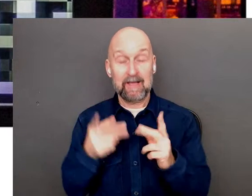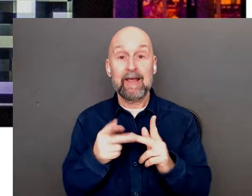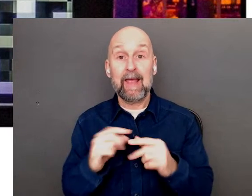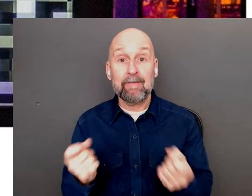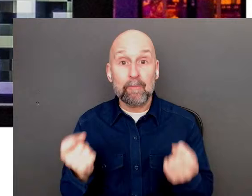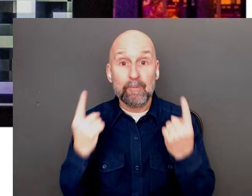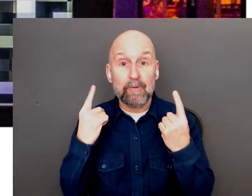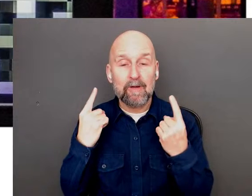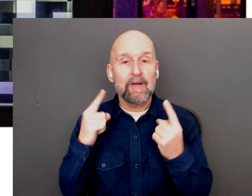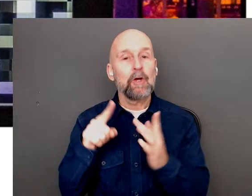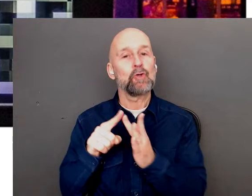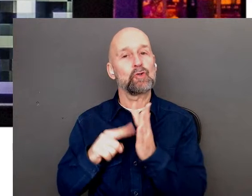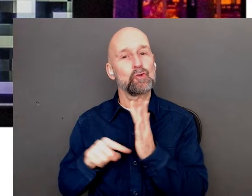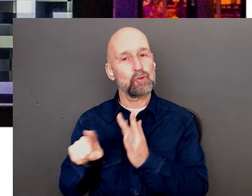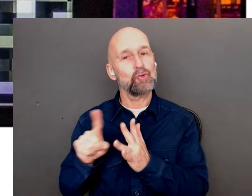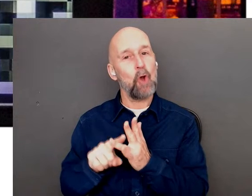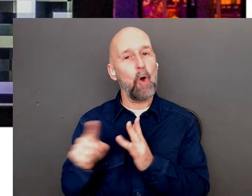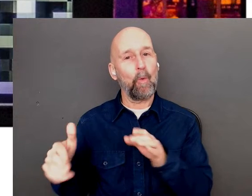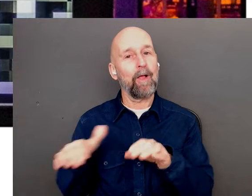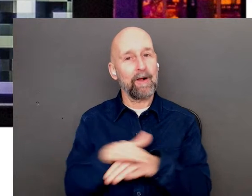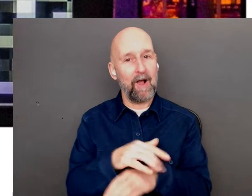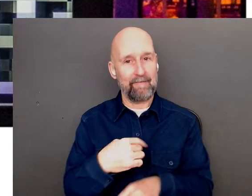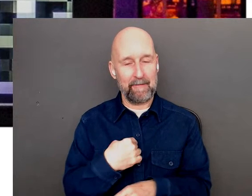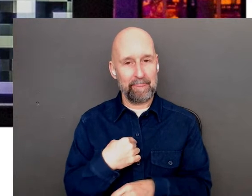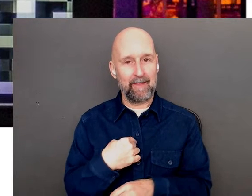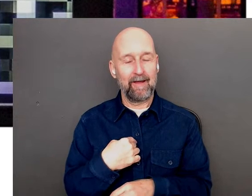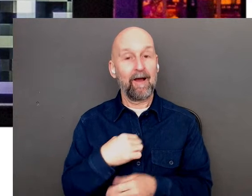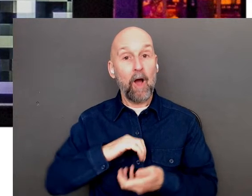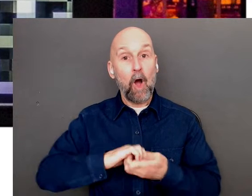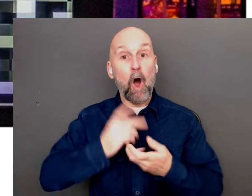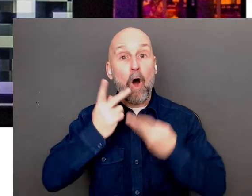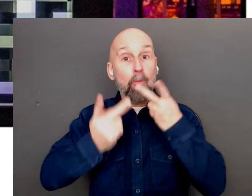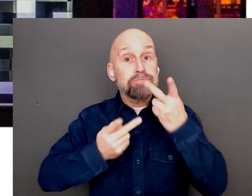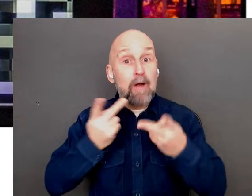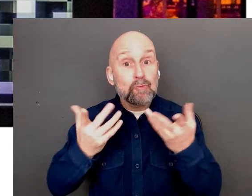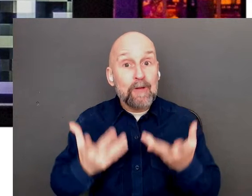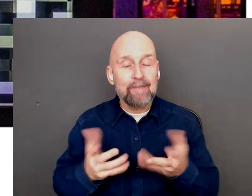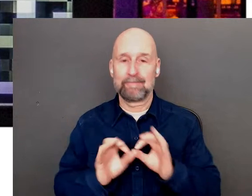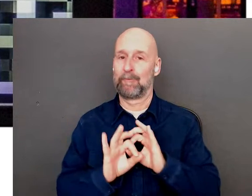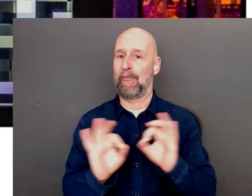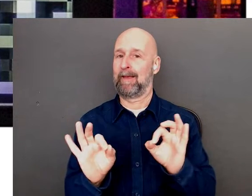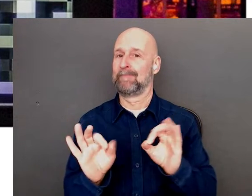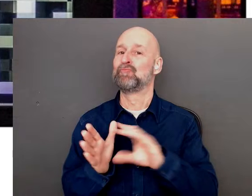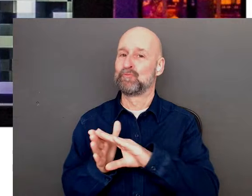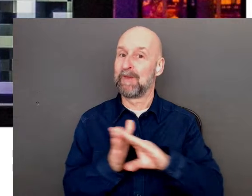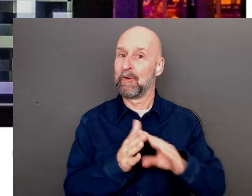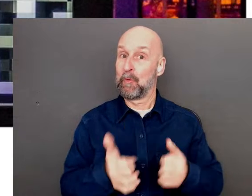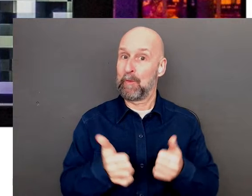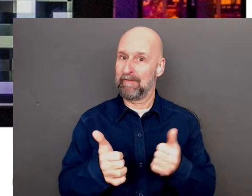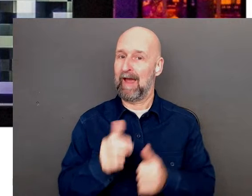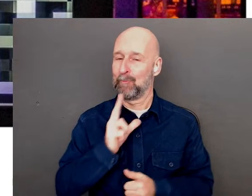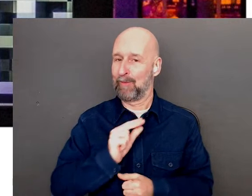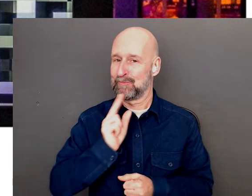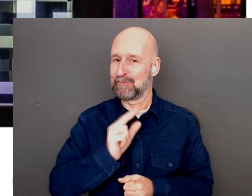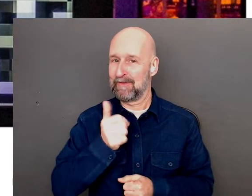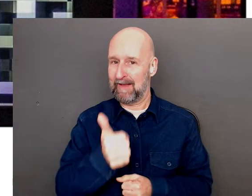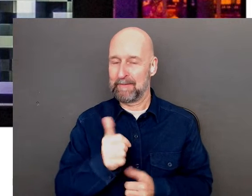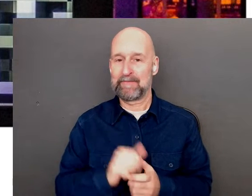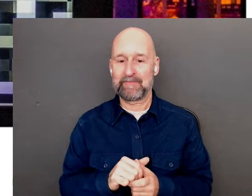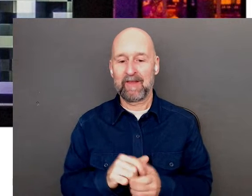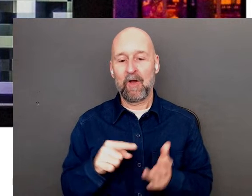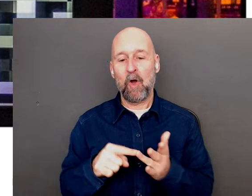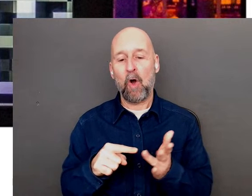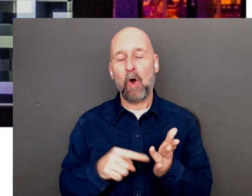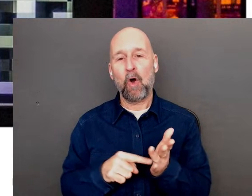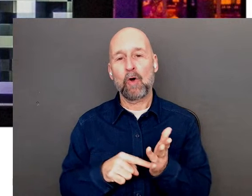for me. I'm not singing any opera today, so I think that's going to be fine. So Ottomata, of course, there's been a